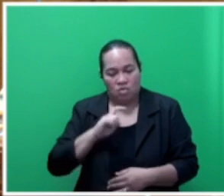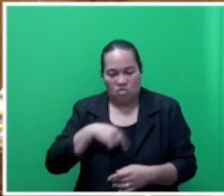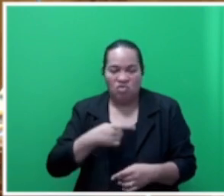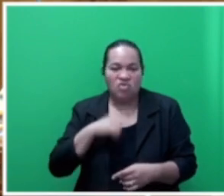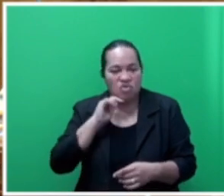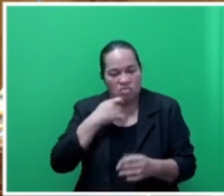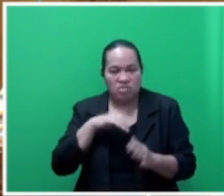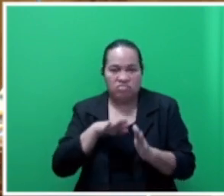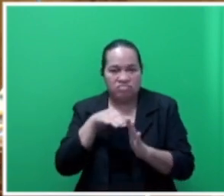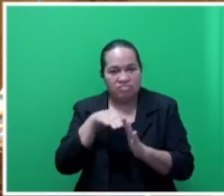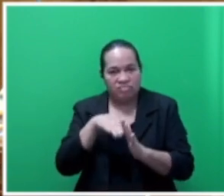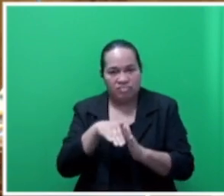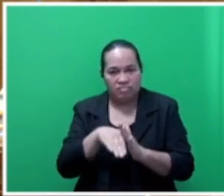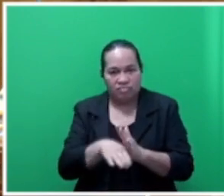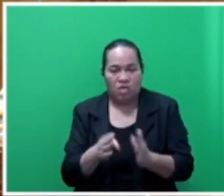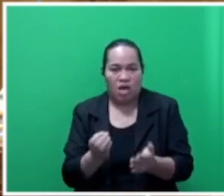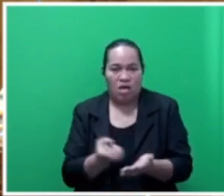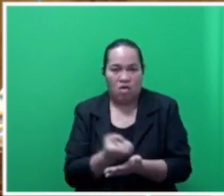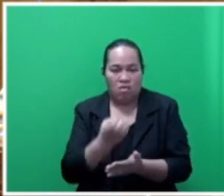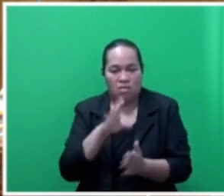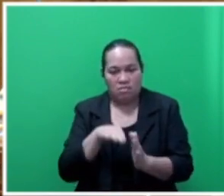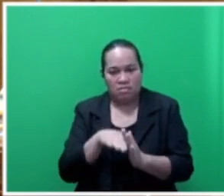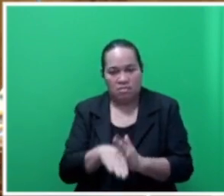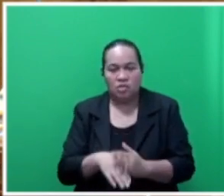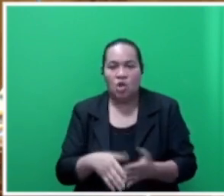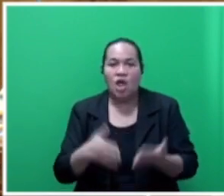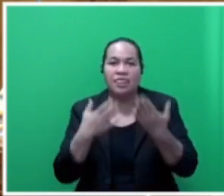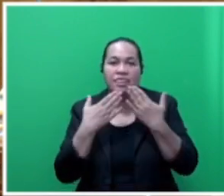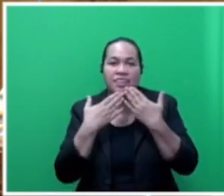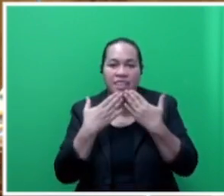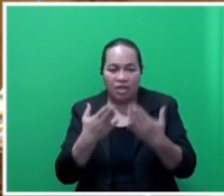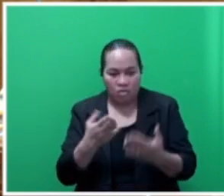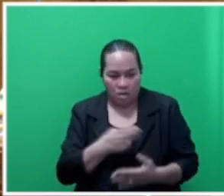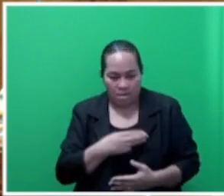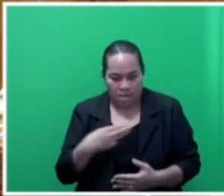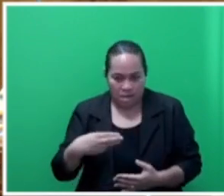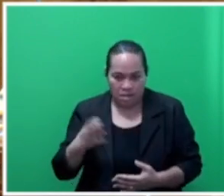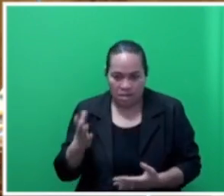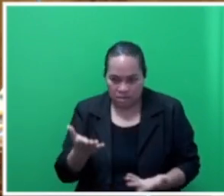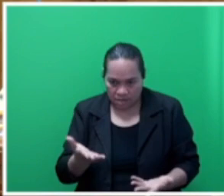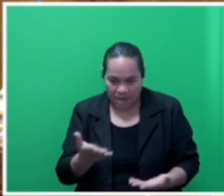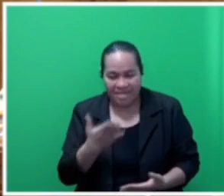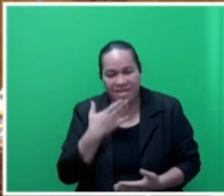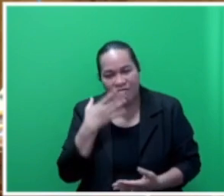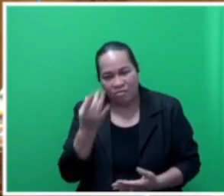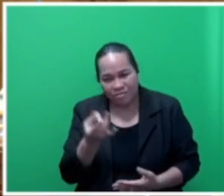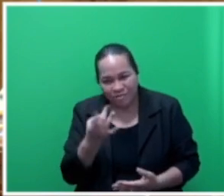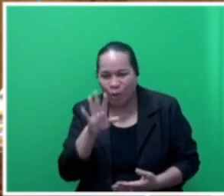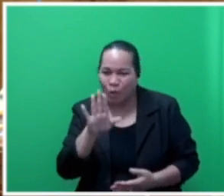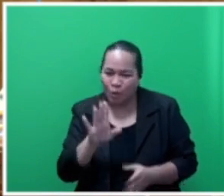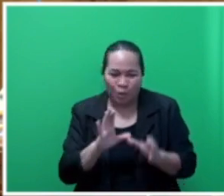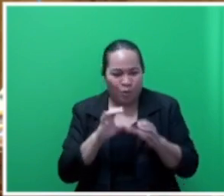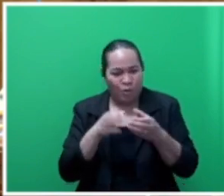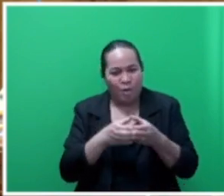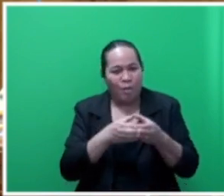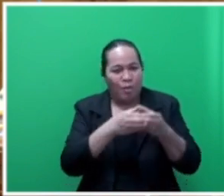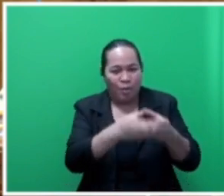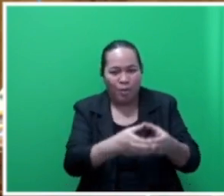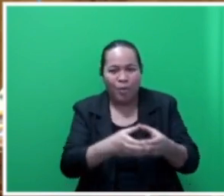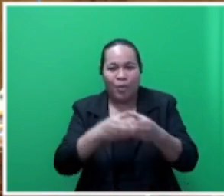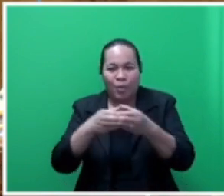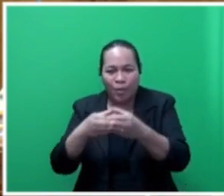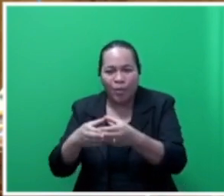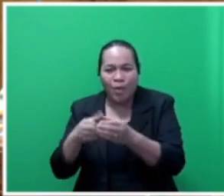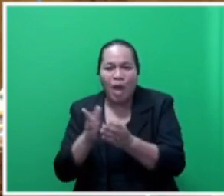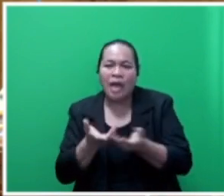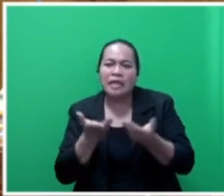declining trend. We thank you, Honourable Ministers, for your generosity in going around the country with